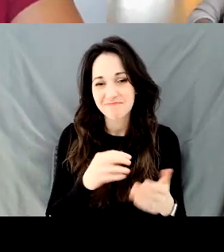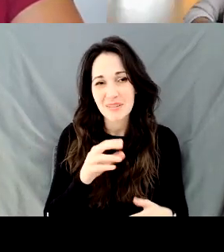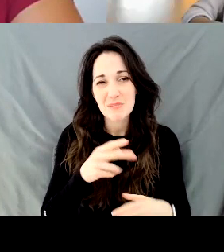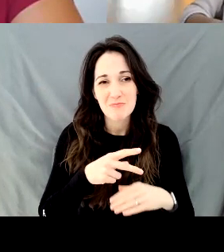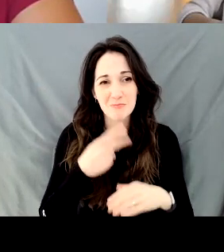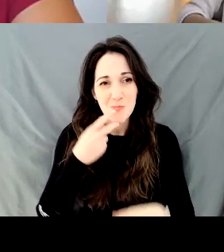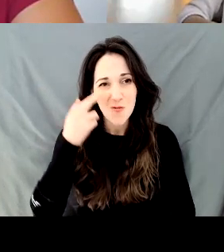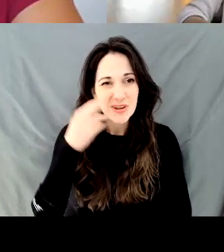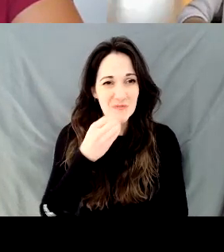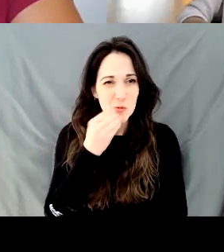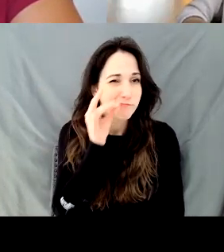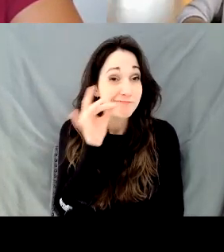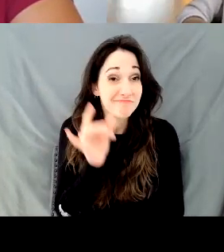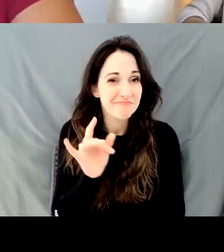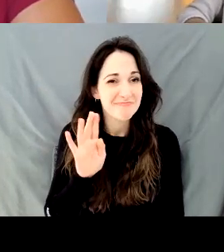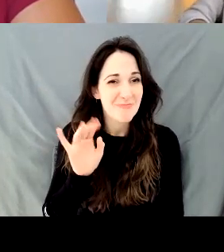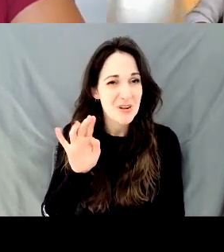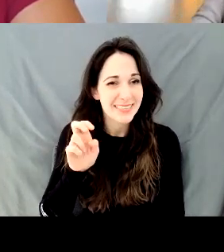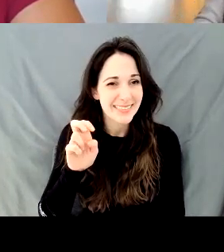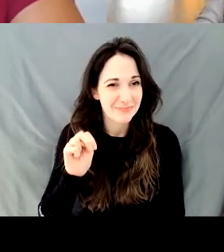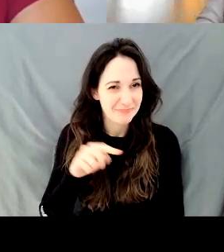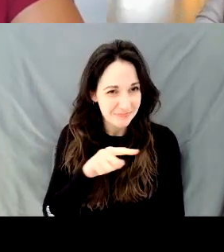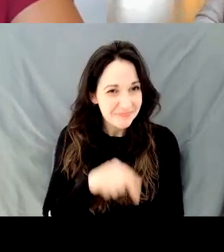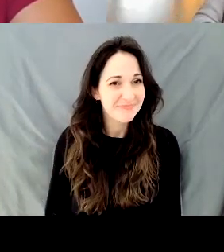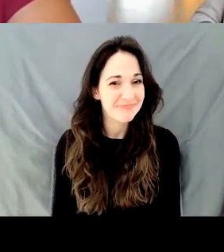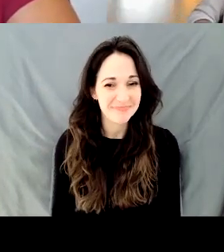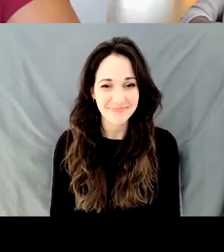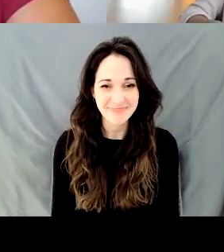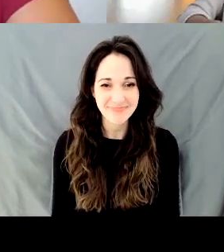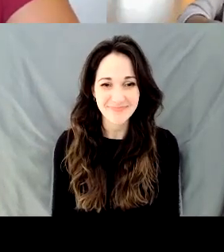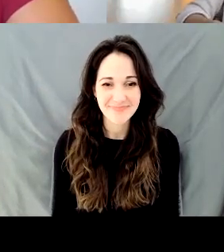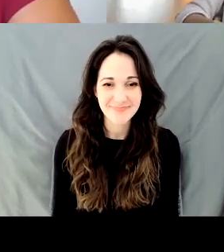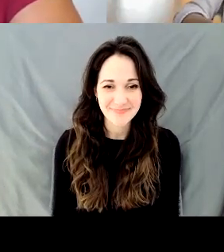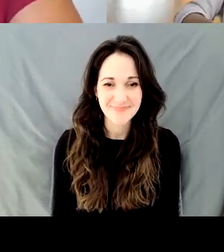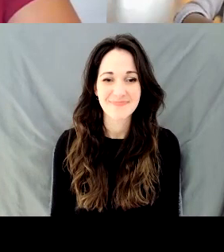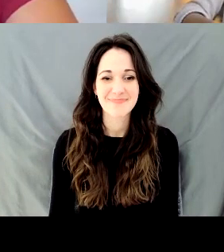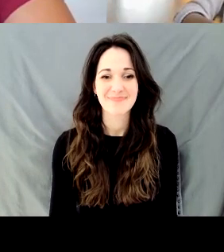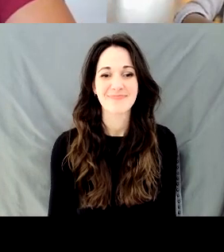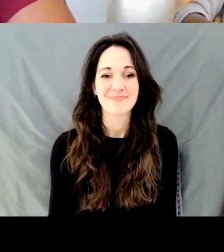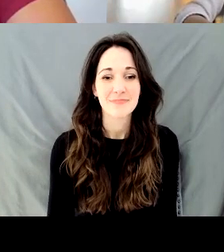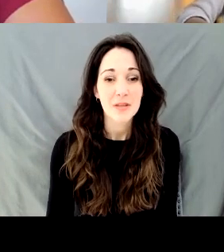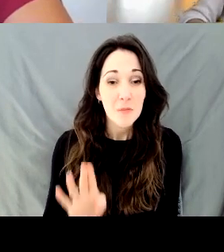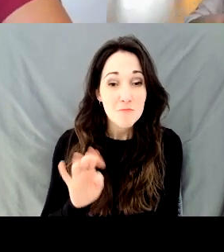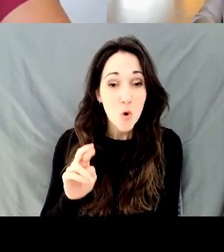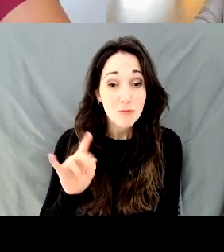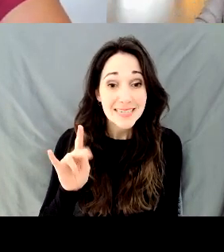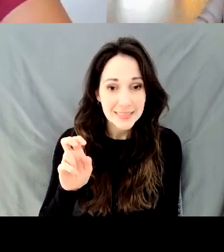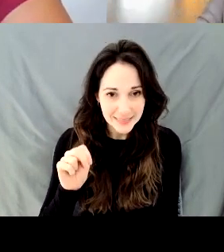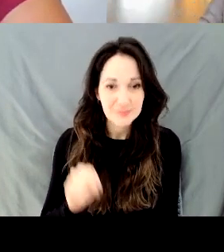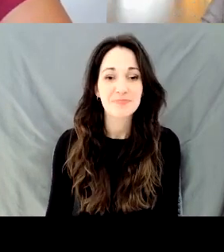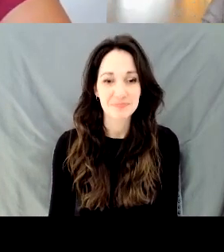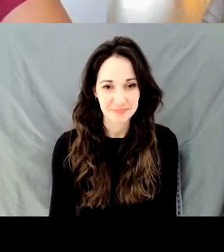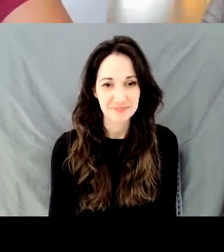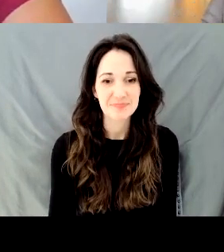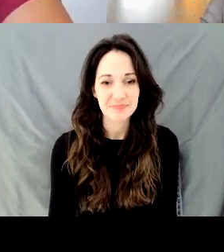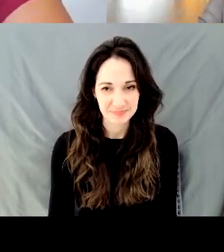food at Borinquen. Thank you. I appreciate it. It's a very good